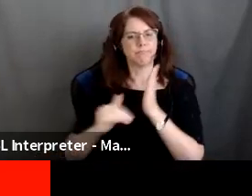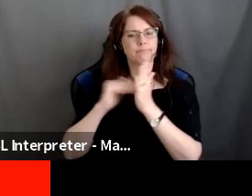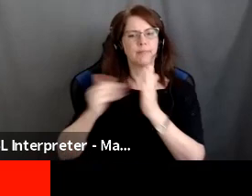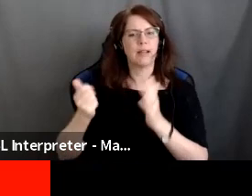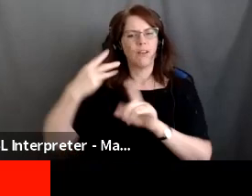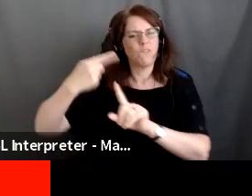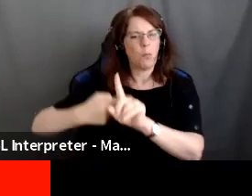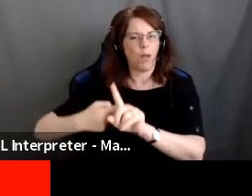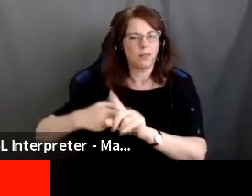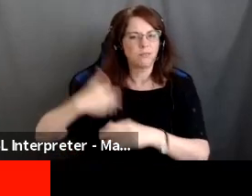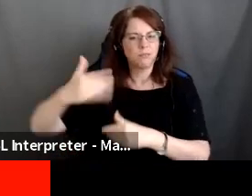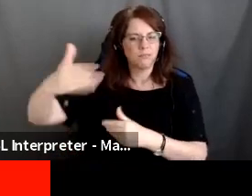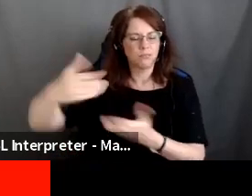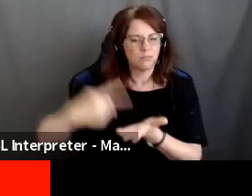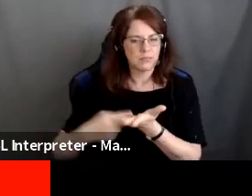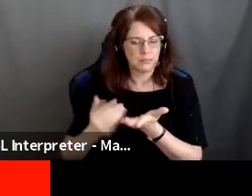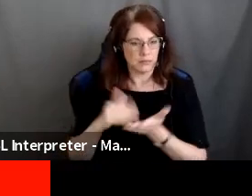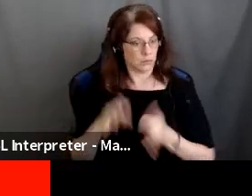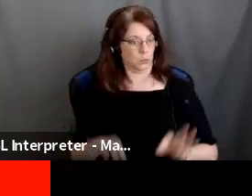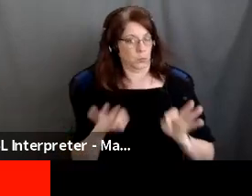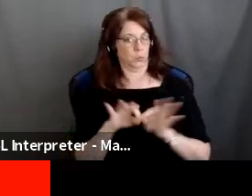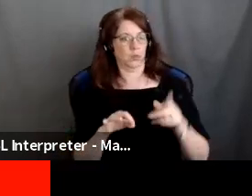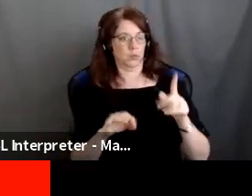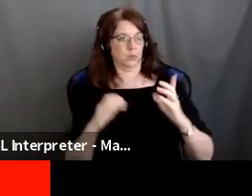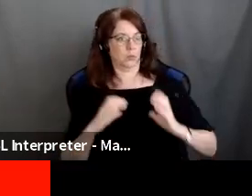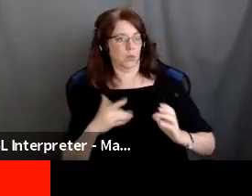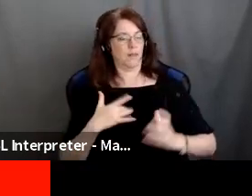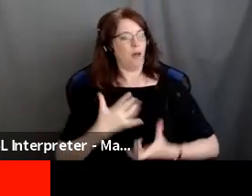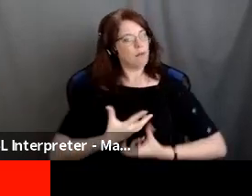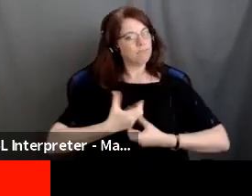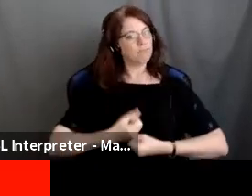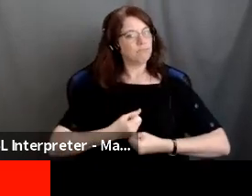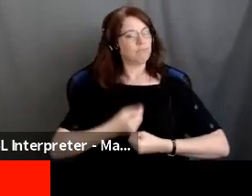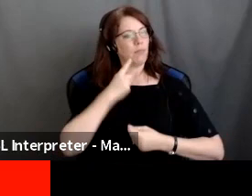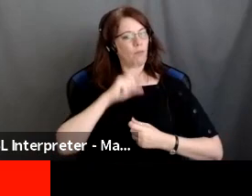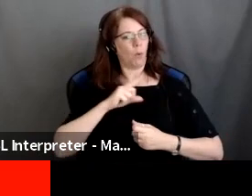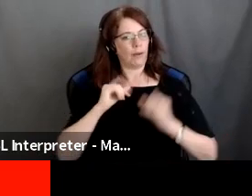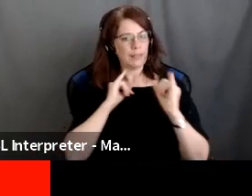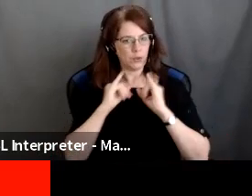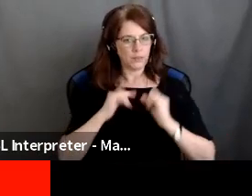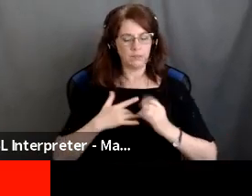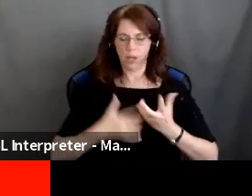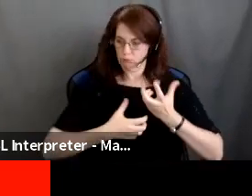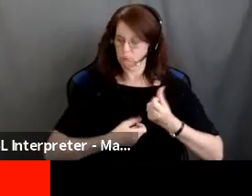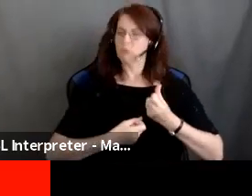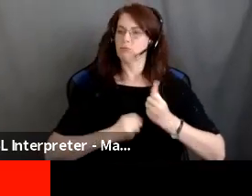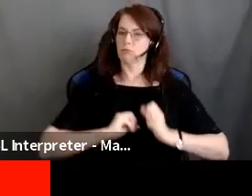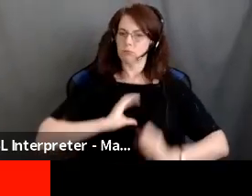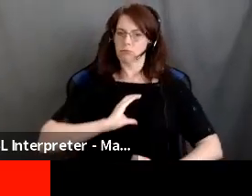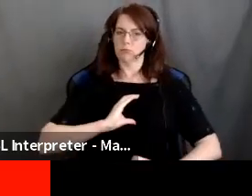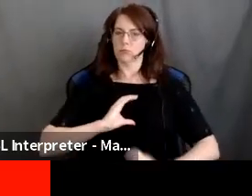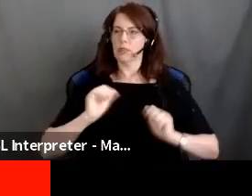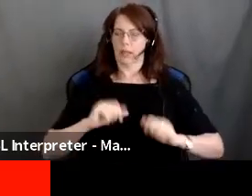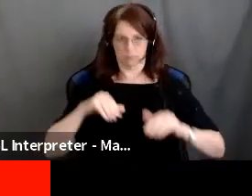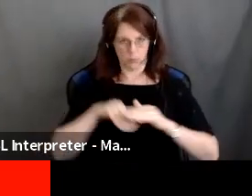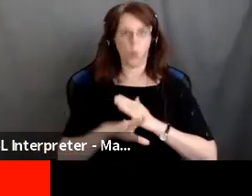very important for consumers to get confident on interviews, their confidence up so they can do